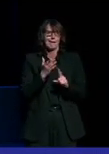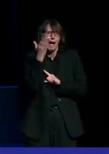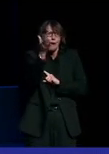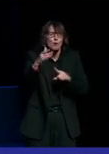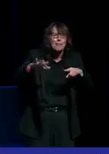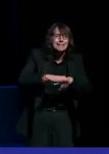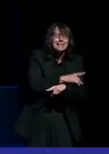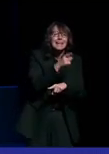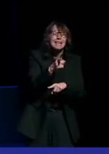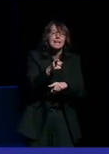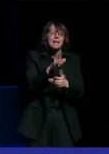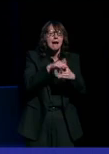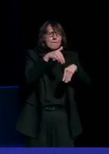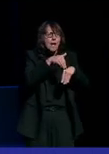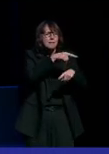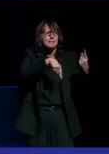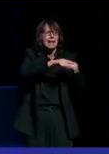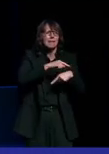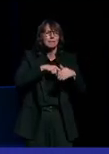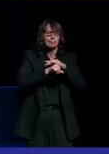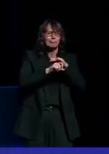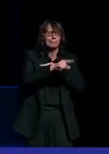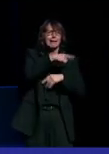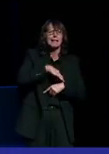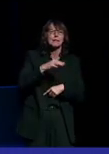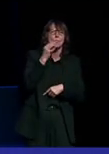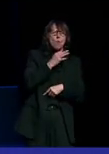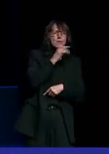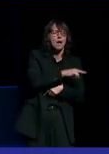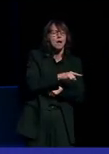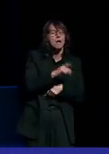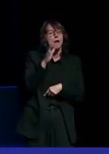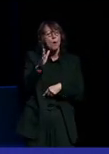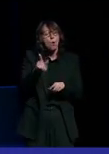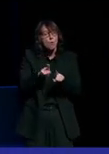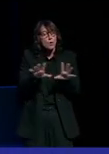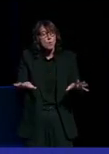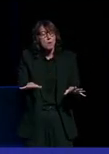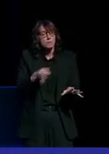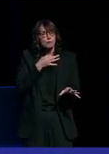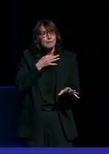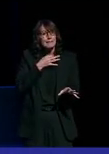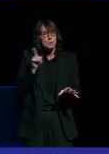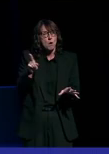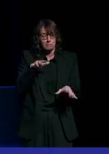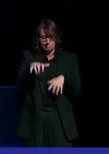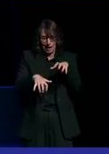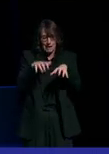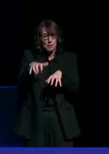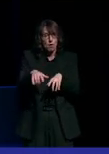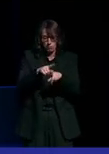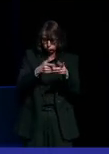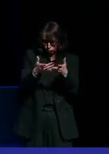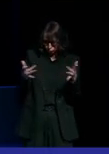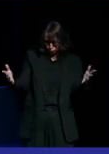has repercussions for our environment at a time when our biodiversity is seriously under threat. Biodiversity is